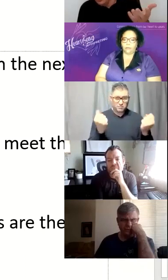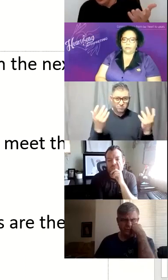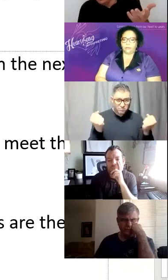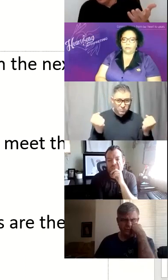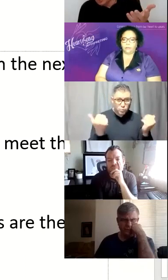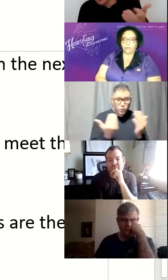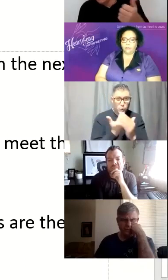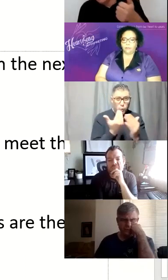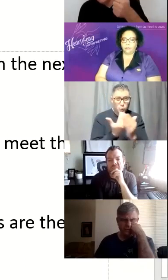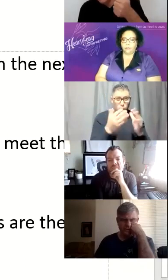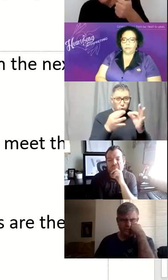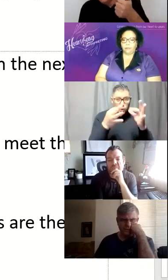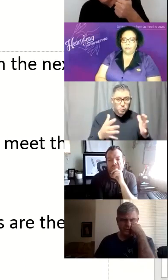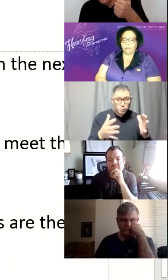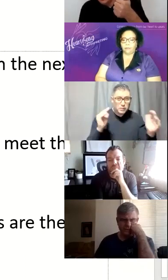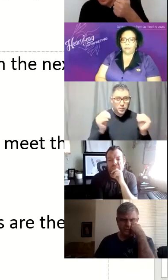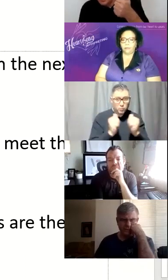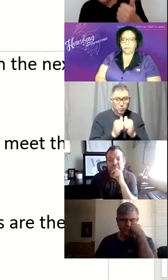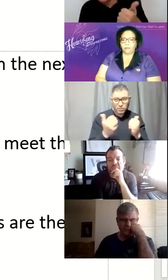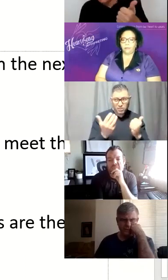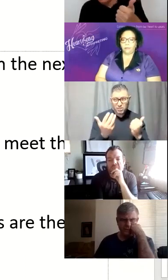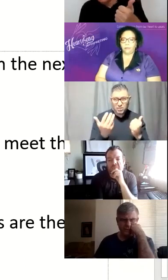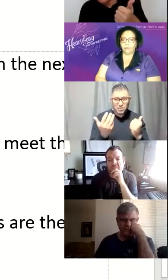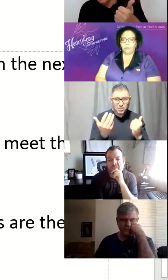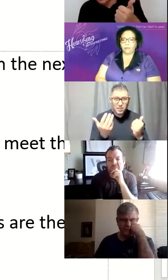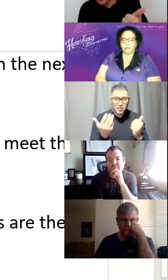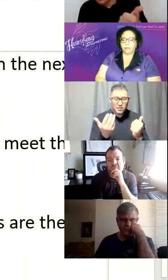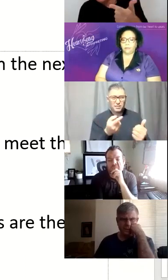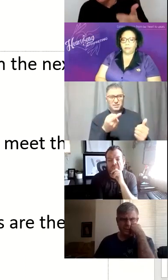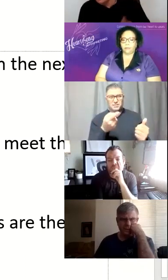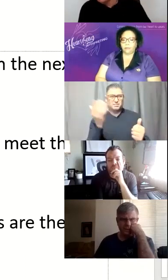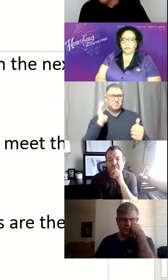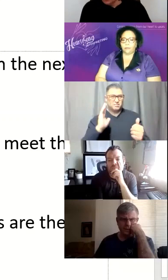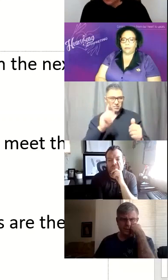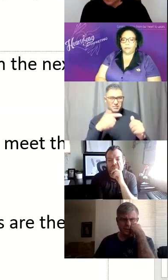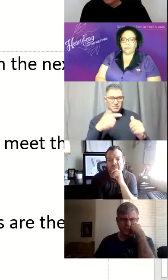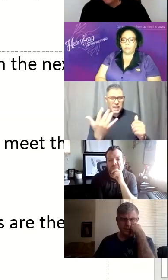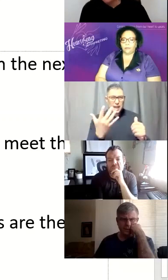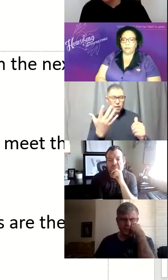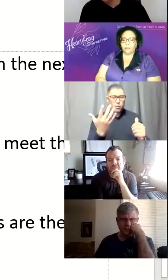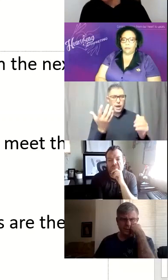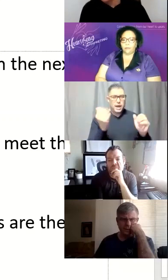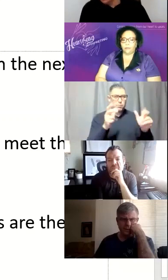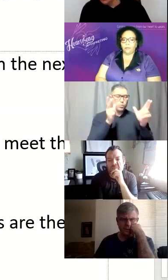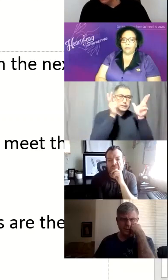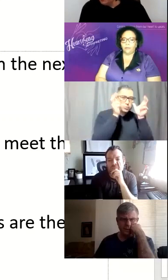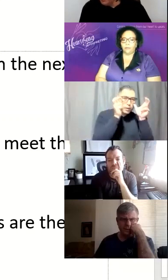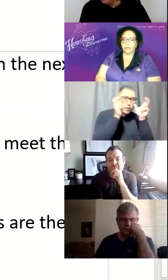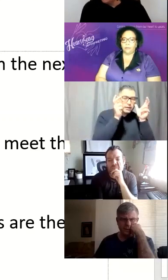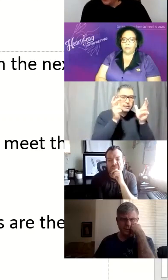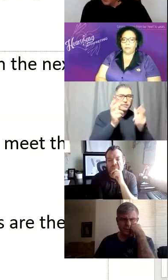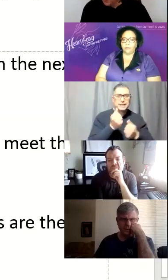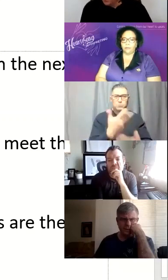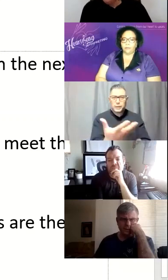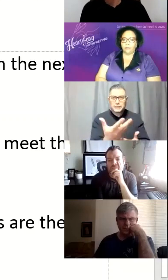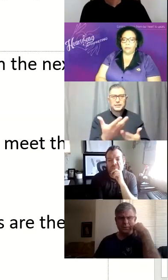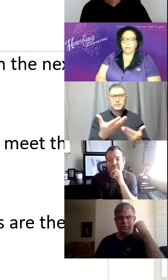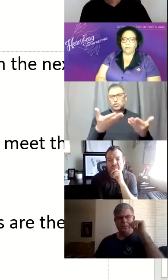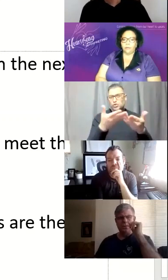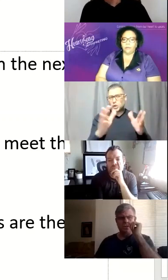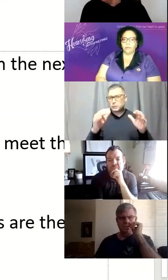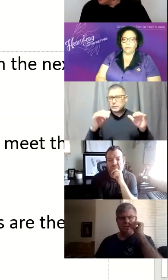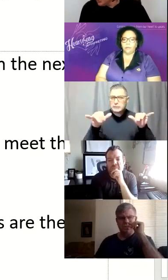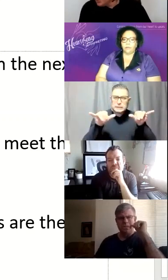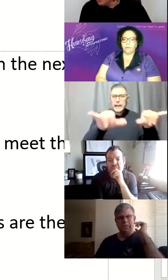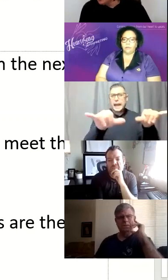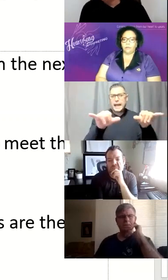new interpreters having the language expressive and receptive skills? Has it historically been about the same? Is